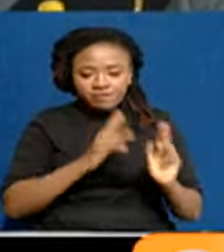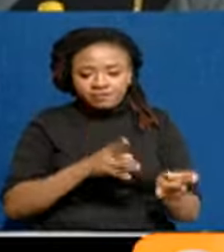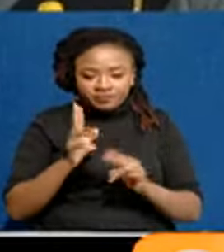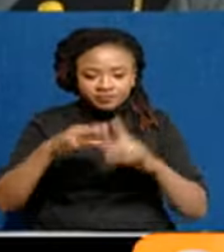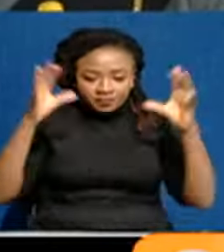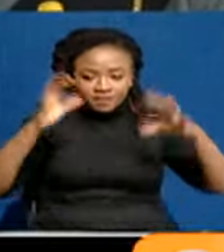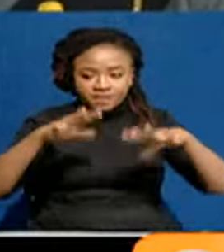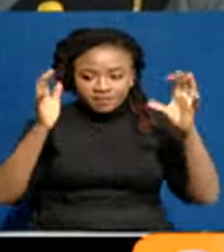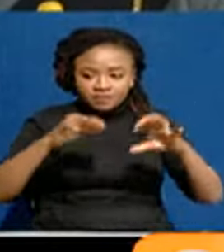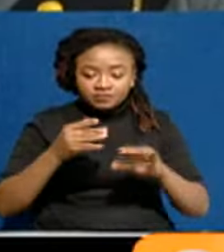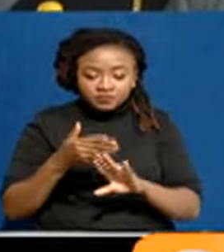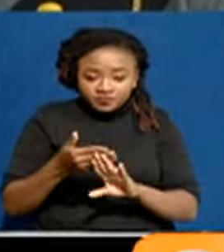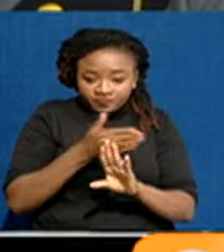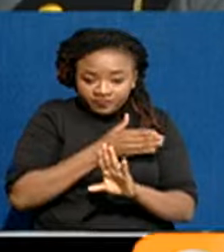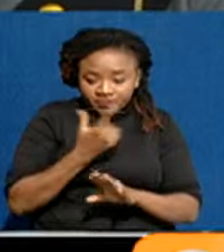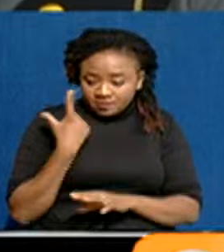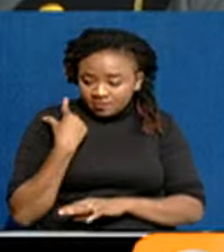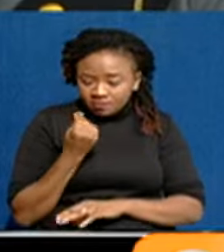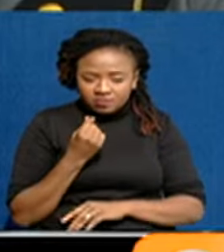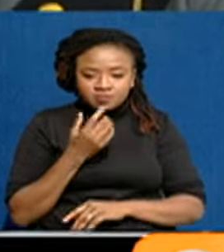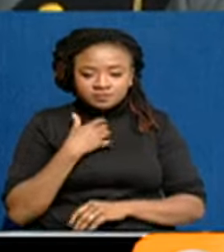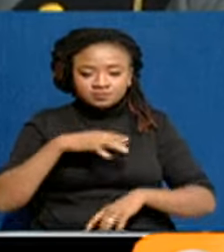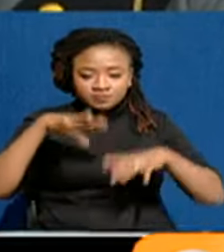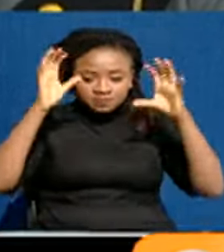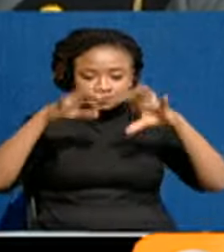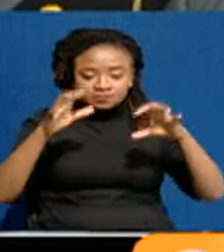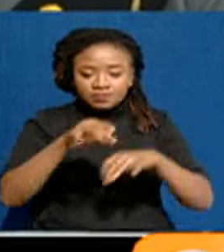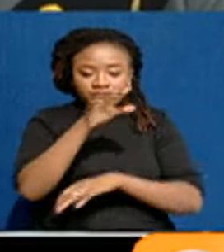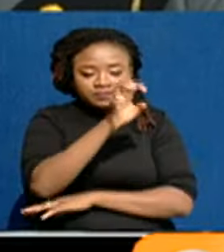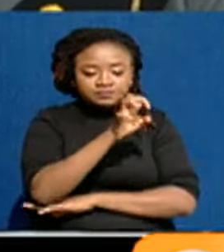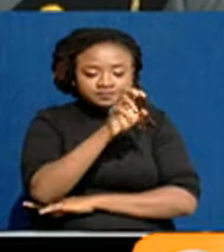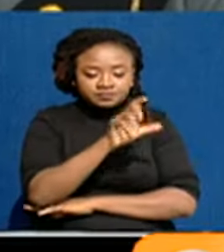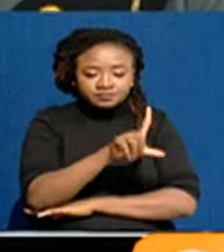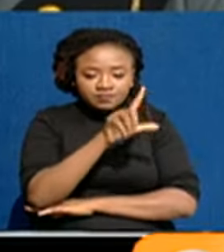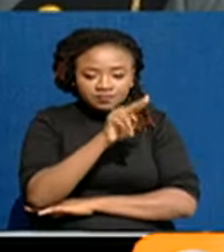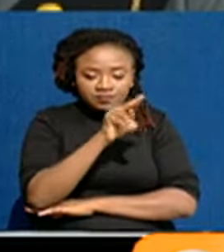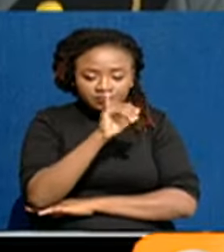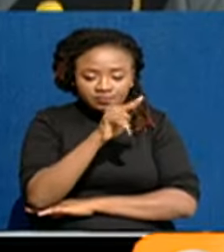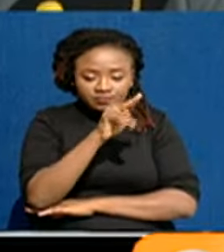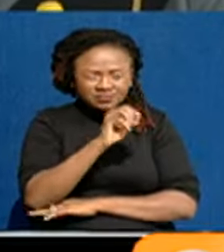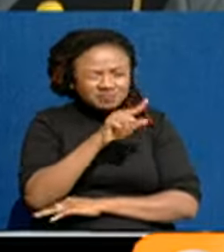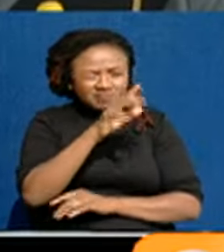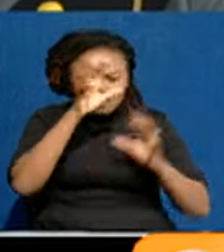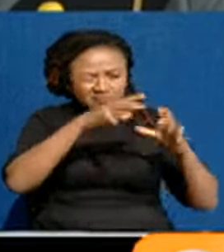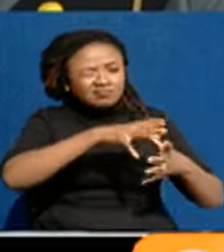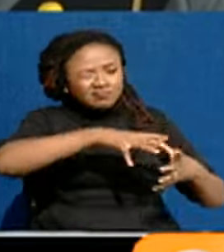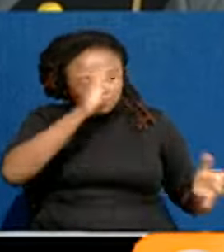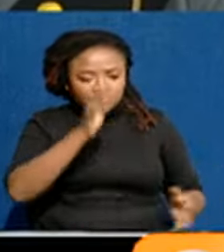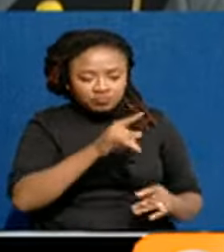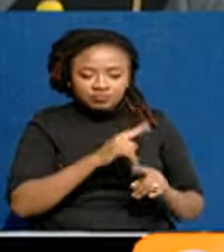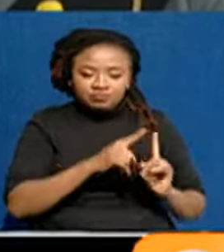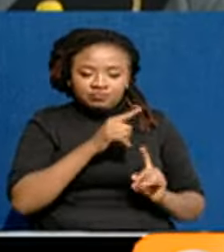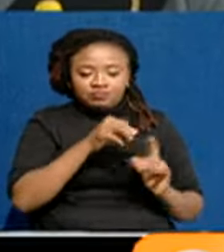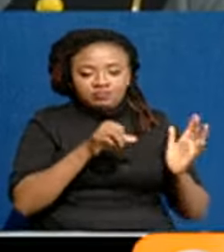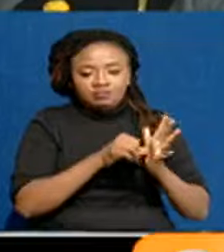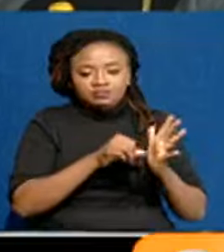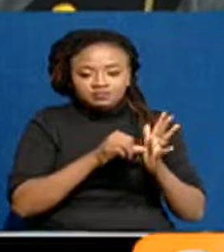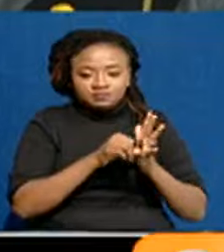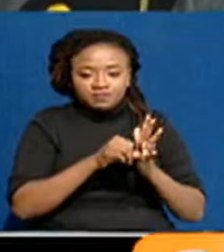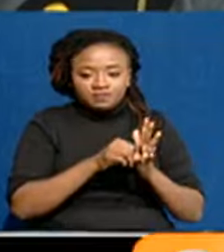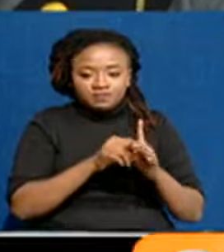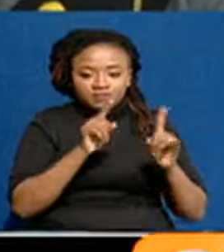come from dealing with the El Nino rainfall. That also is a big, big issue. To the extent that then we had